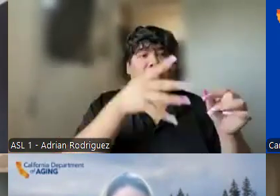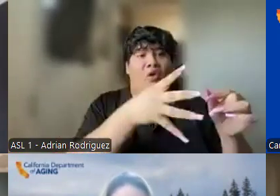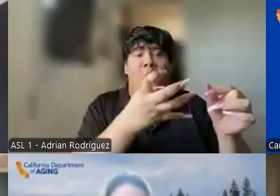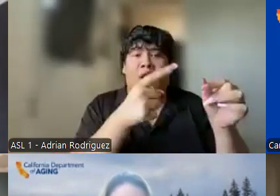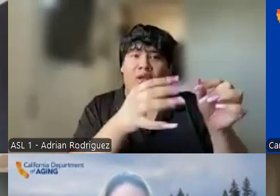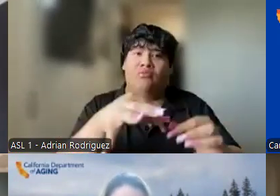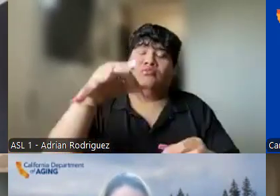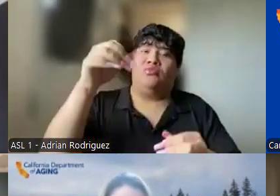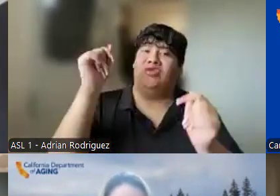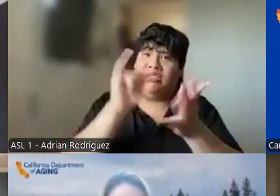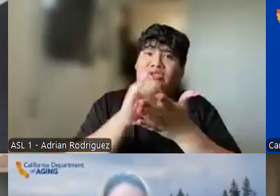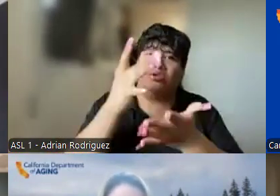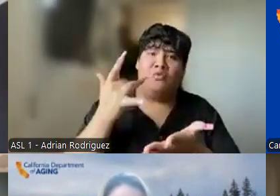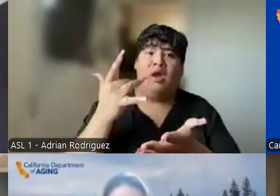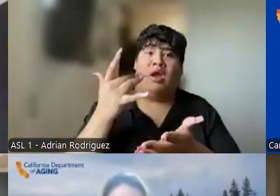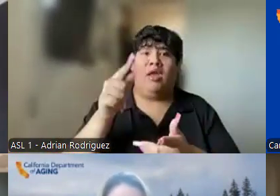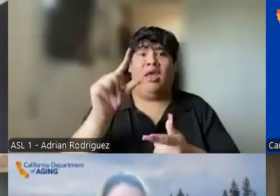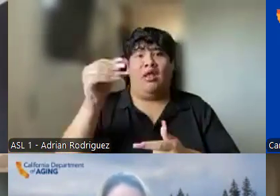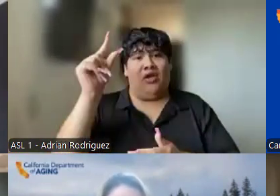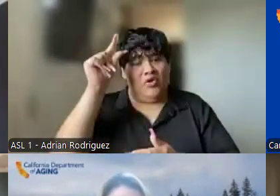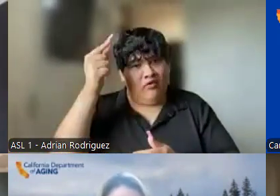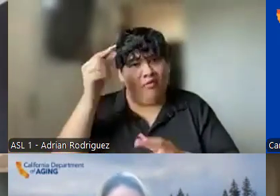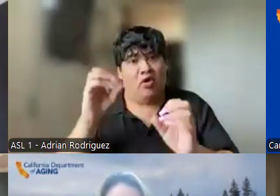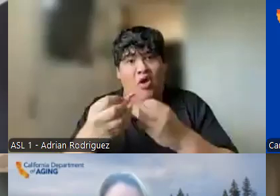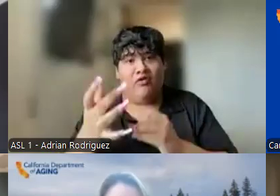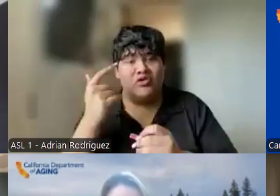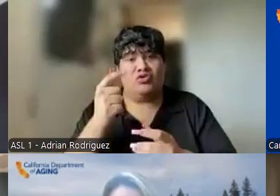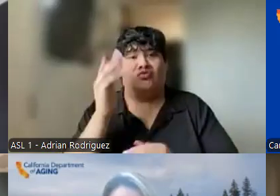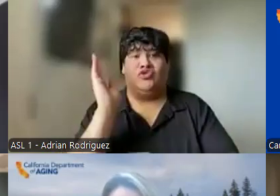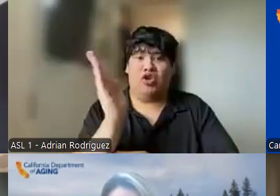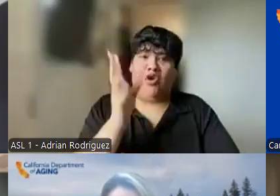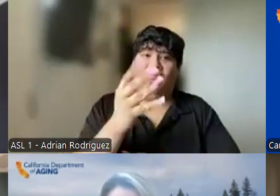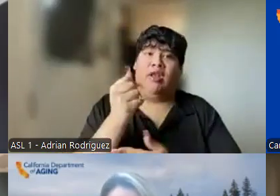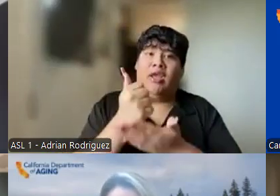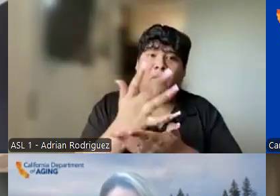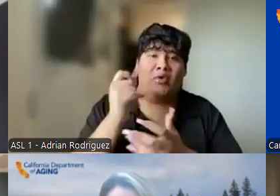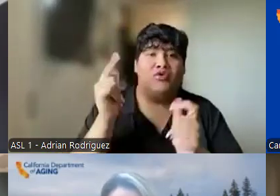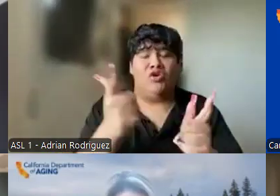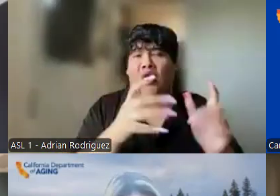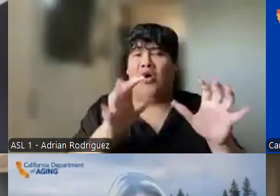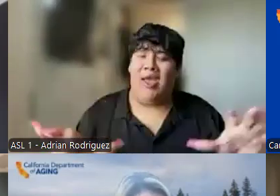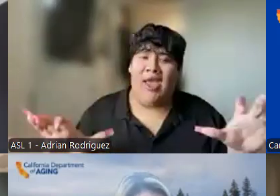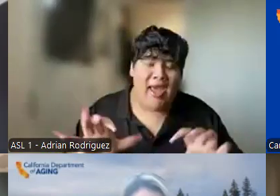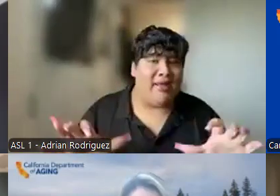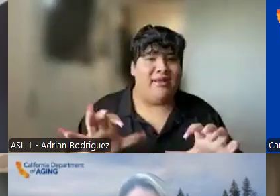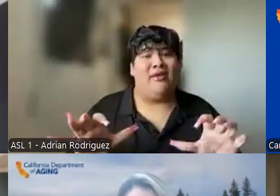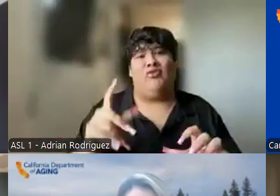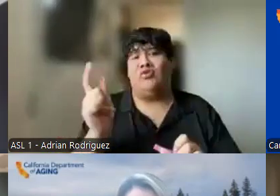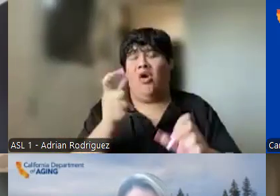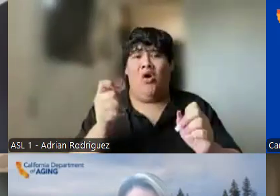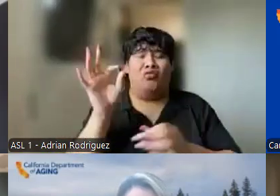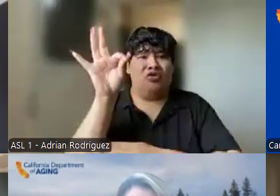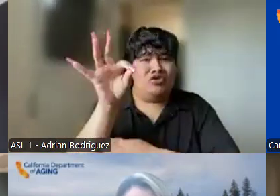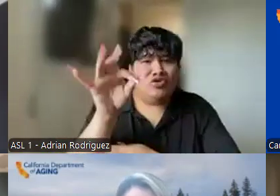Secretary and the Governor's Office to serve on this group, because you're all very active participants. You all contributed